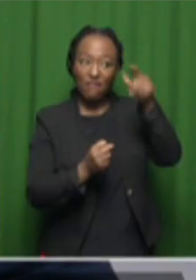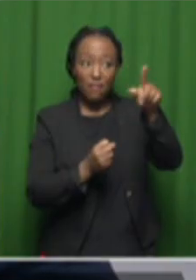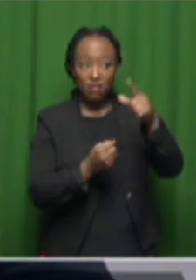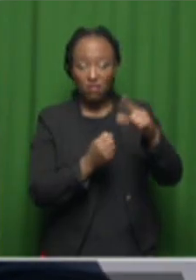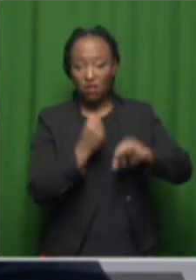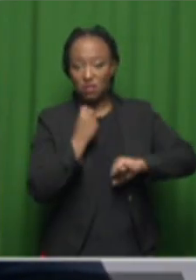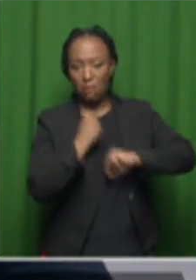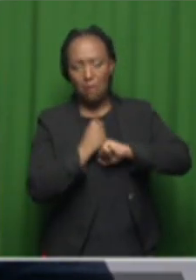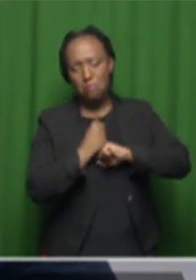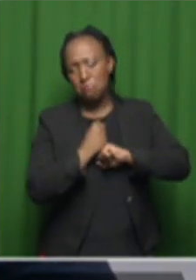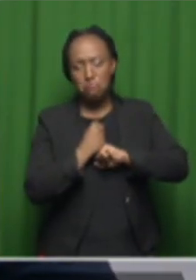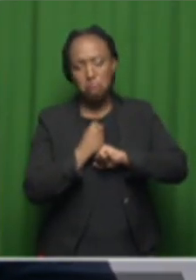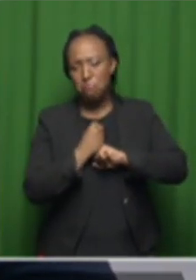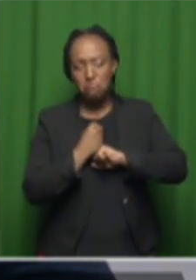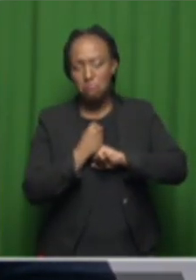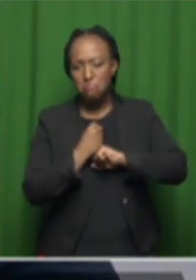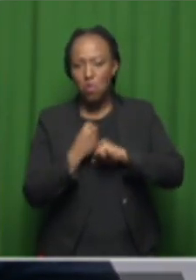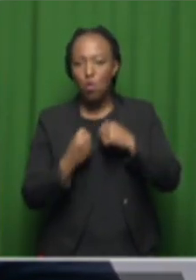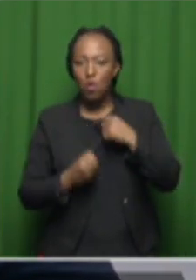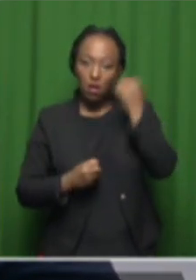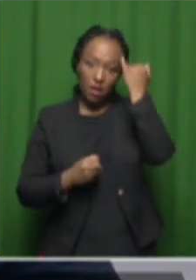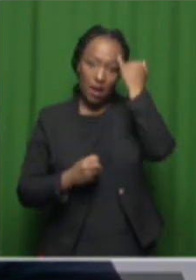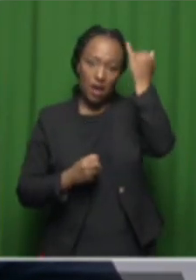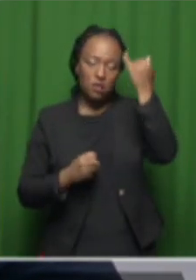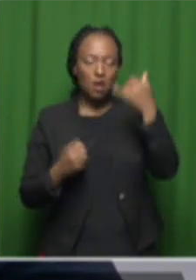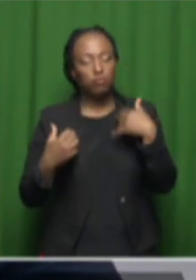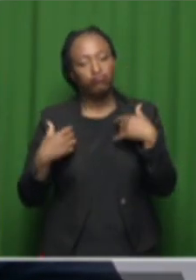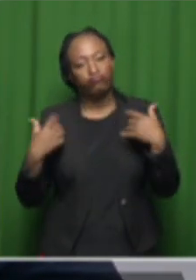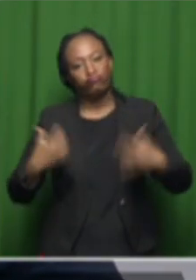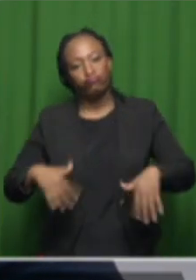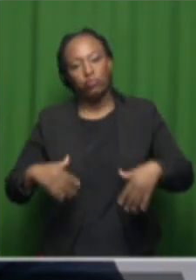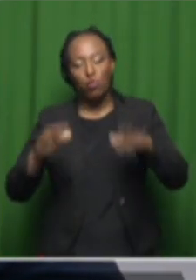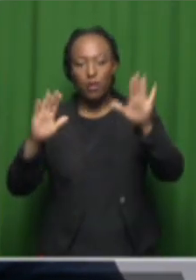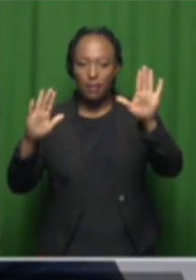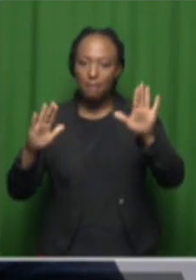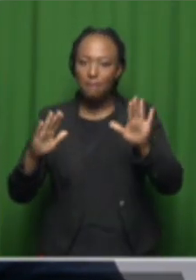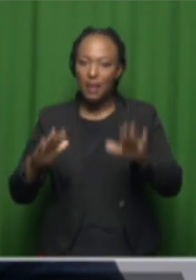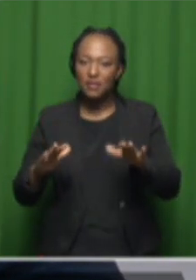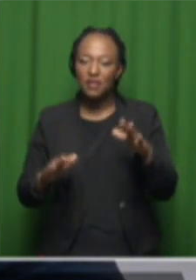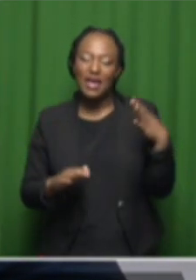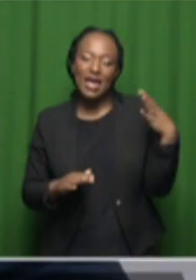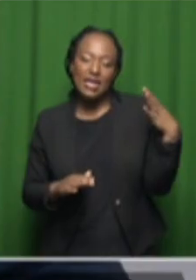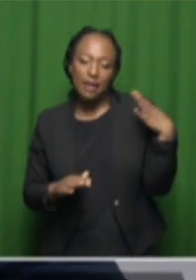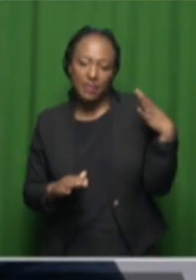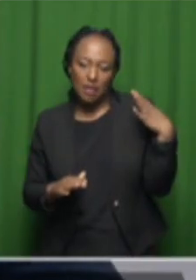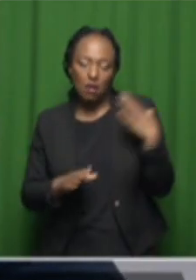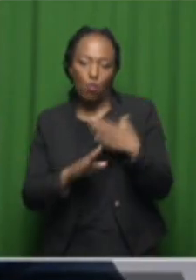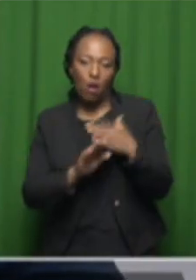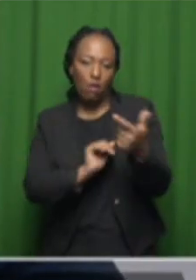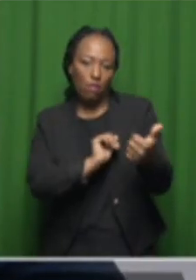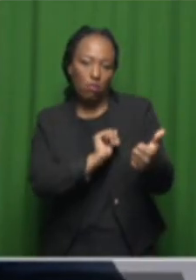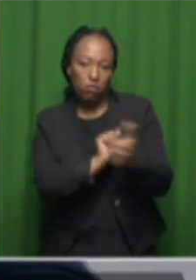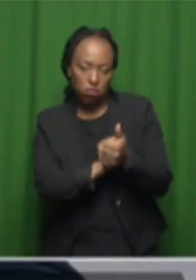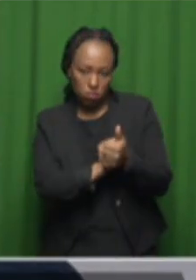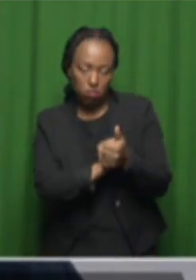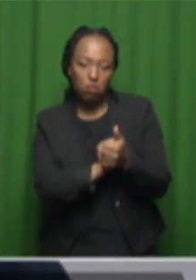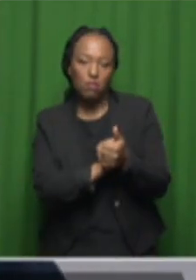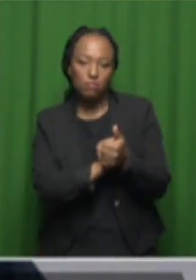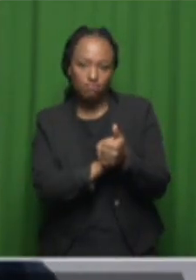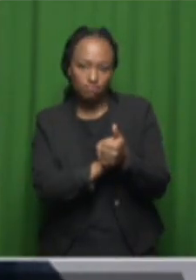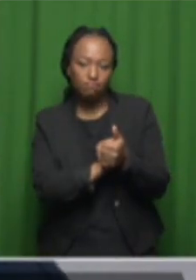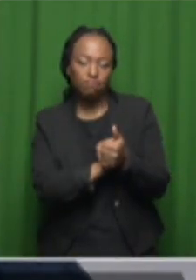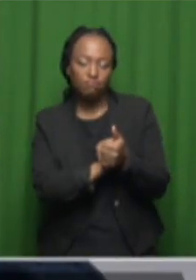so with this idea, we've been so blessed and so lucky to have Capitec work with us and really enable this